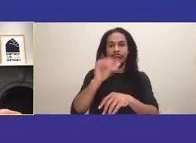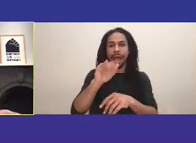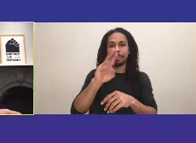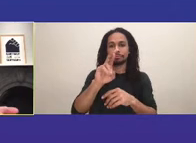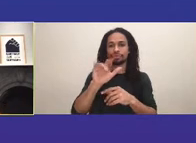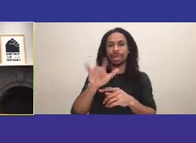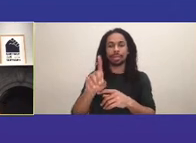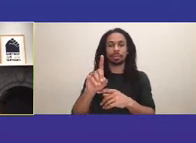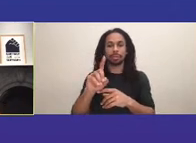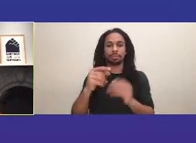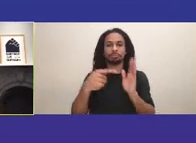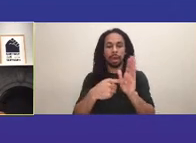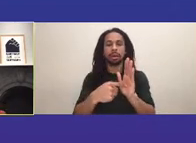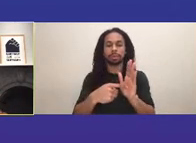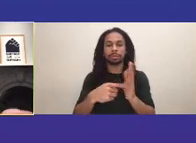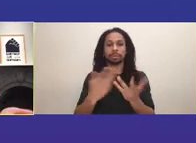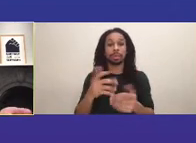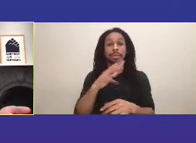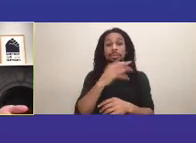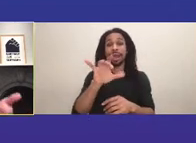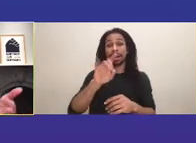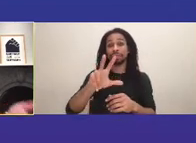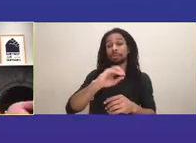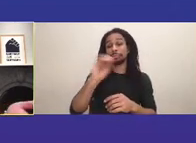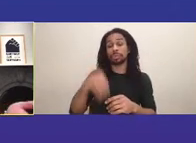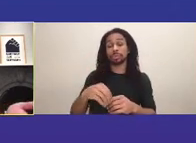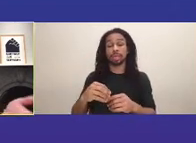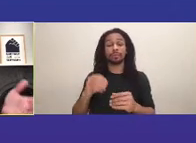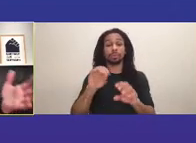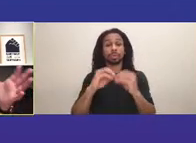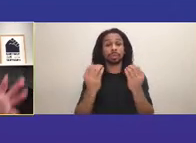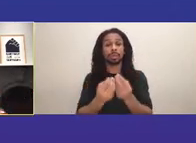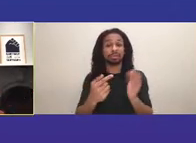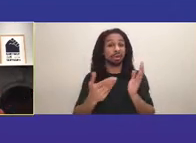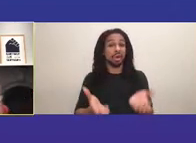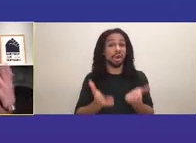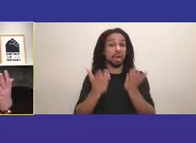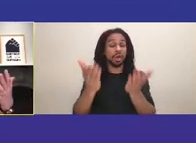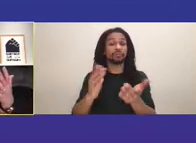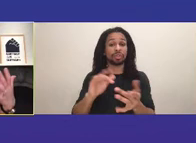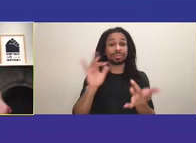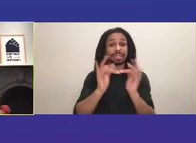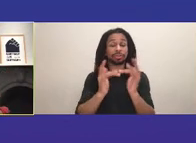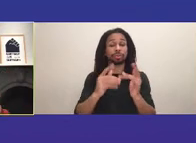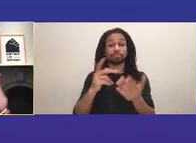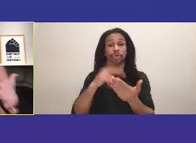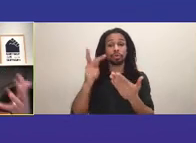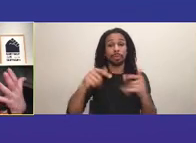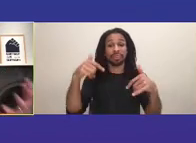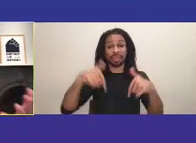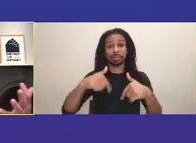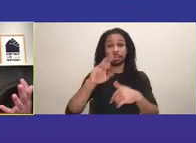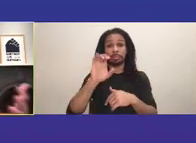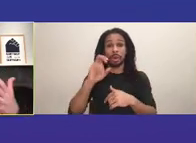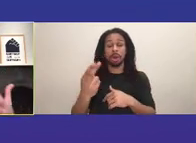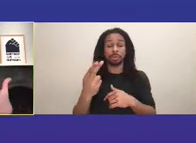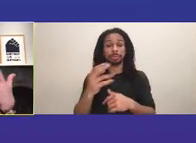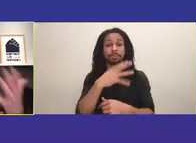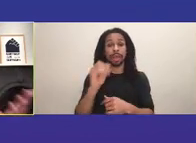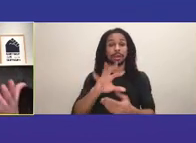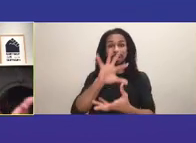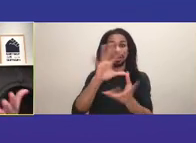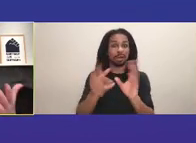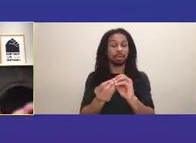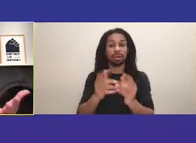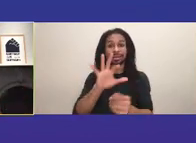About 83% of organizations have offered digital programming since March. And of all of those, for 92%